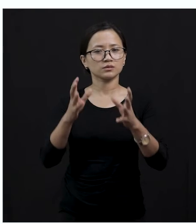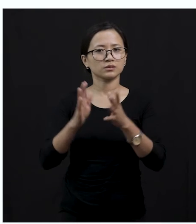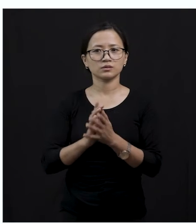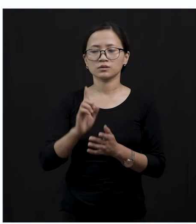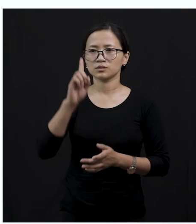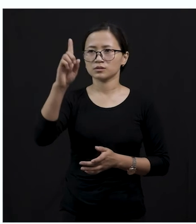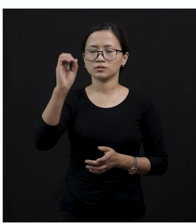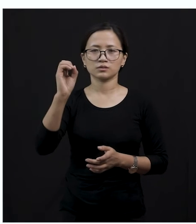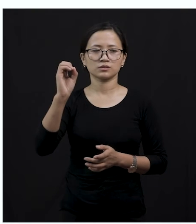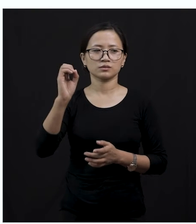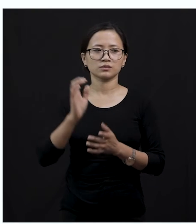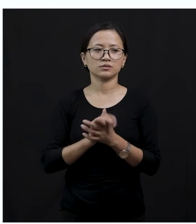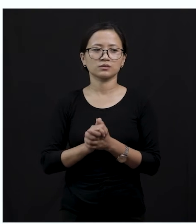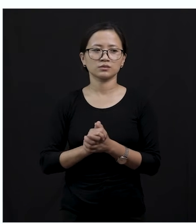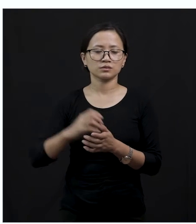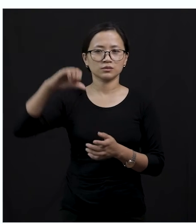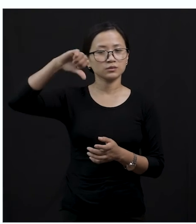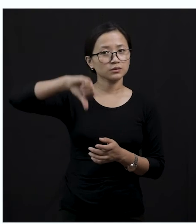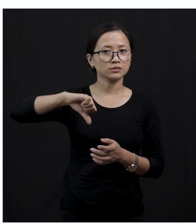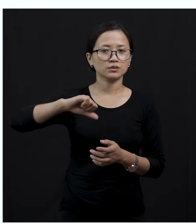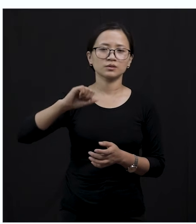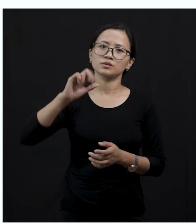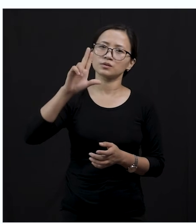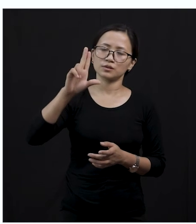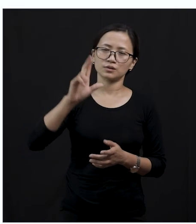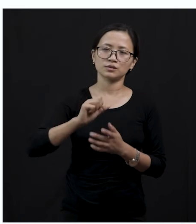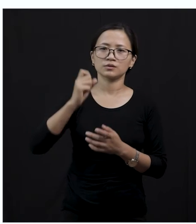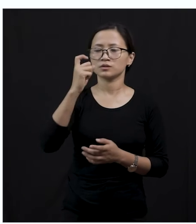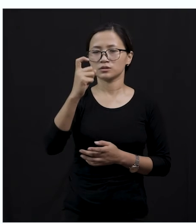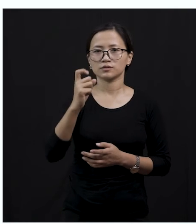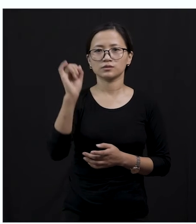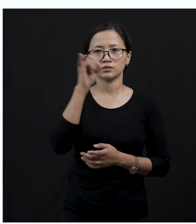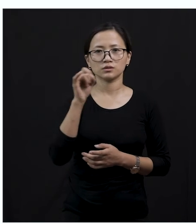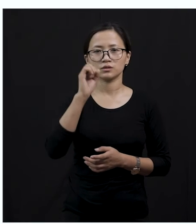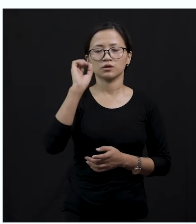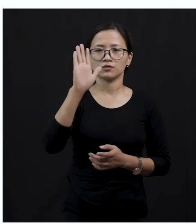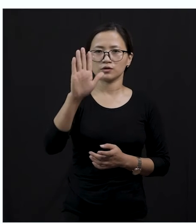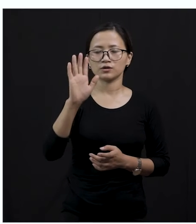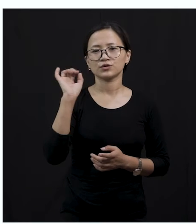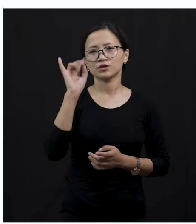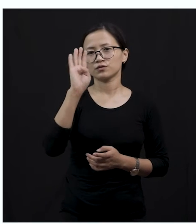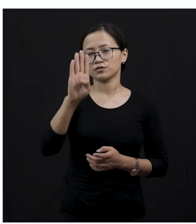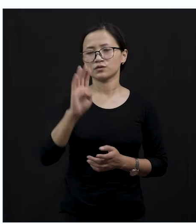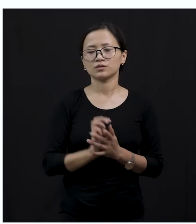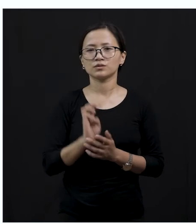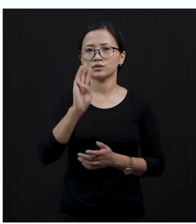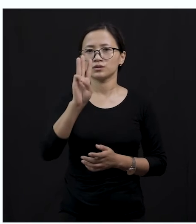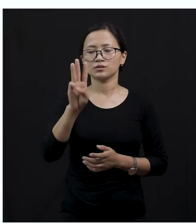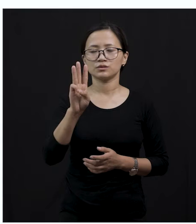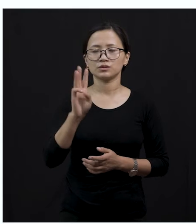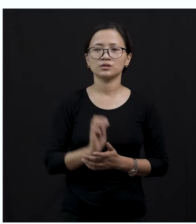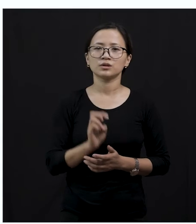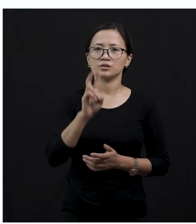climbing from 10 and then comes back to 9, then 8, 7, 6, 5,